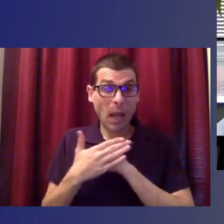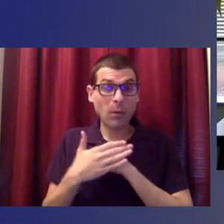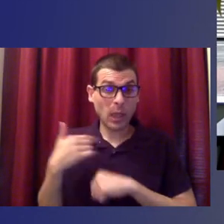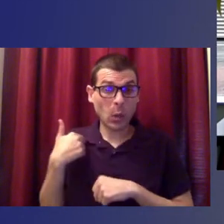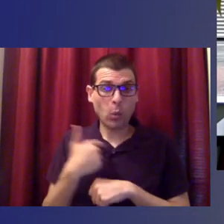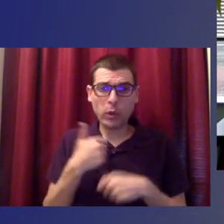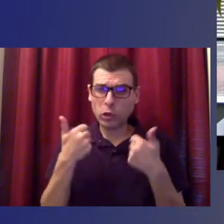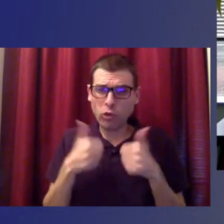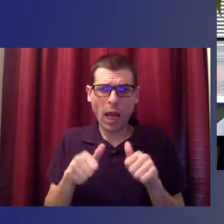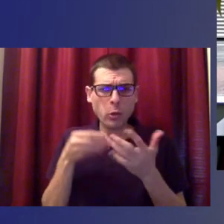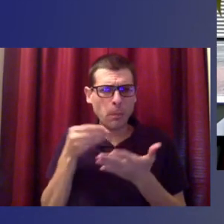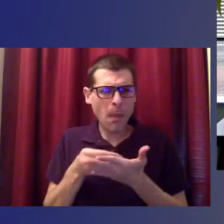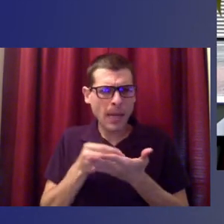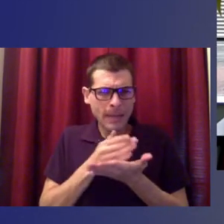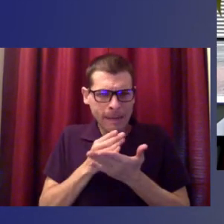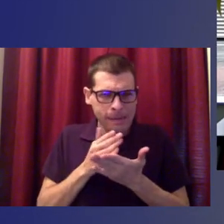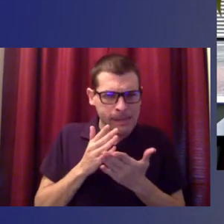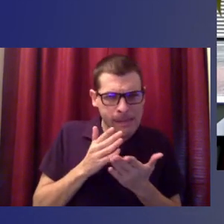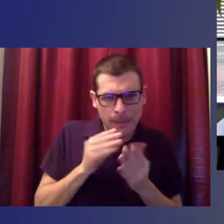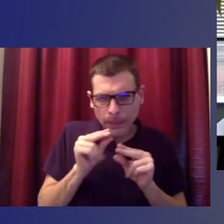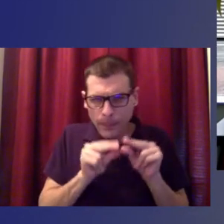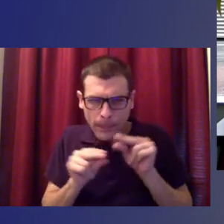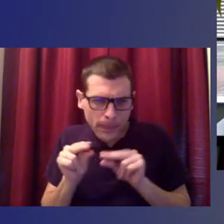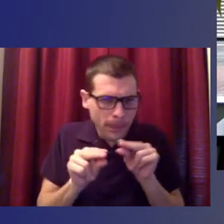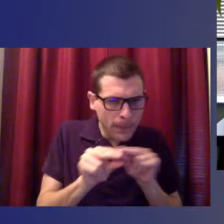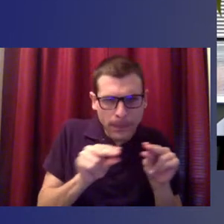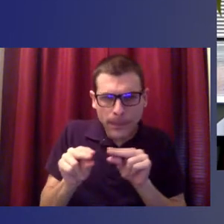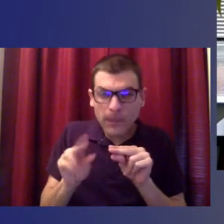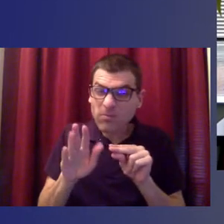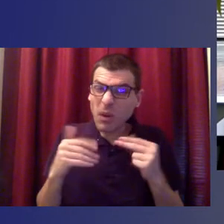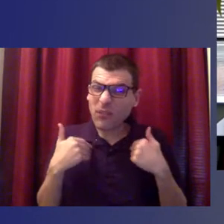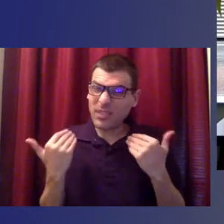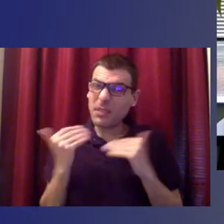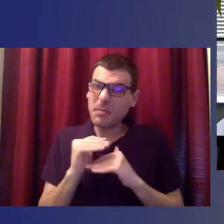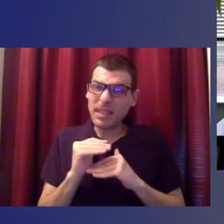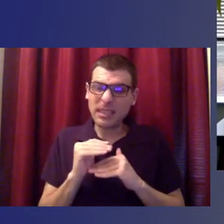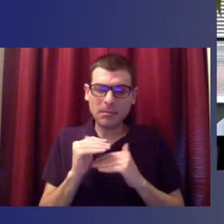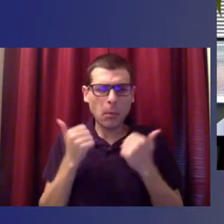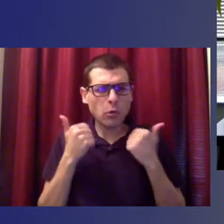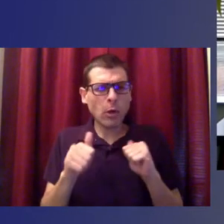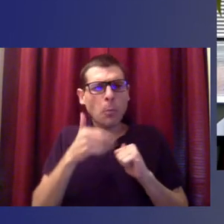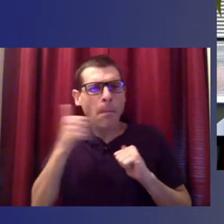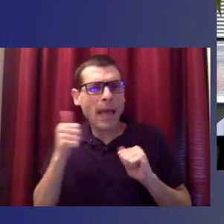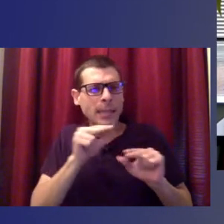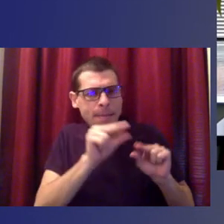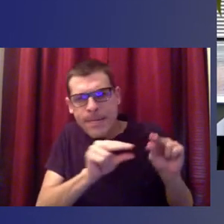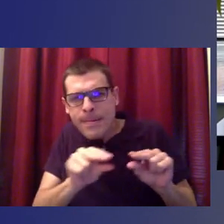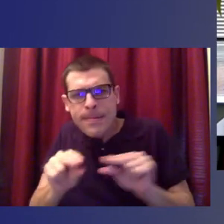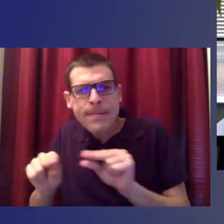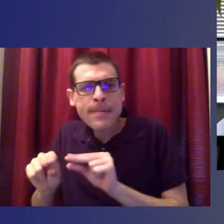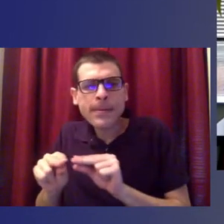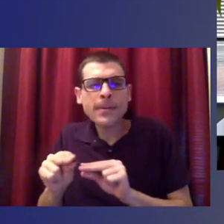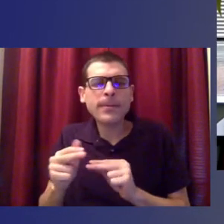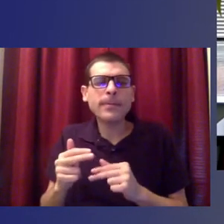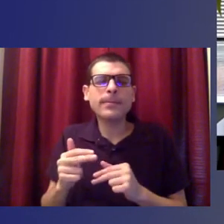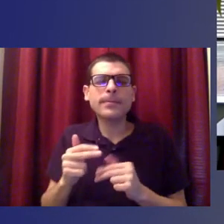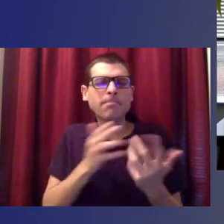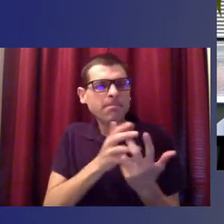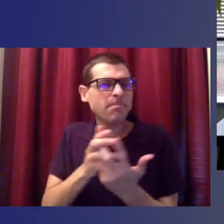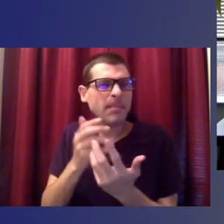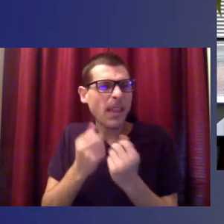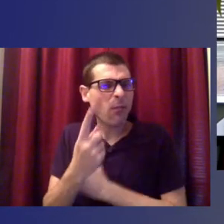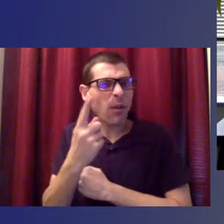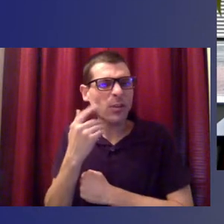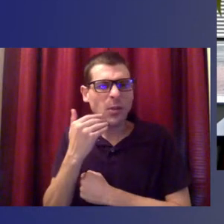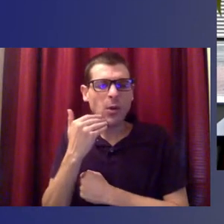most out of our limited resources. So I know that we're never going to be at a place where we're going to say, oh, public health is fully funded